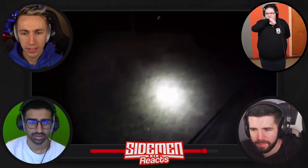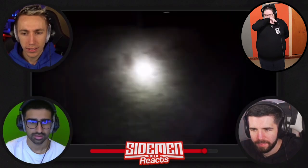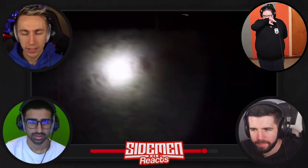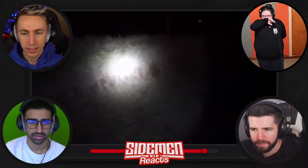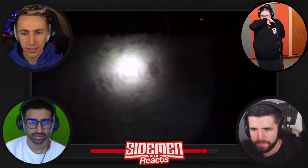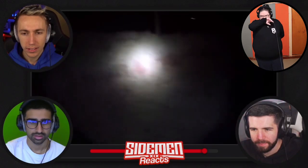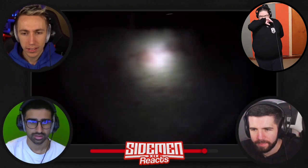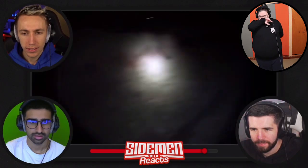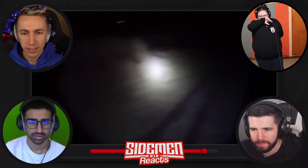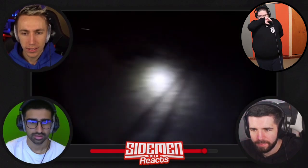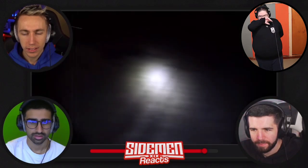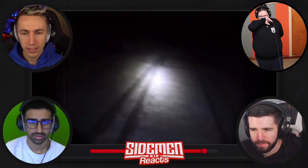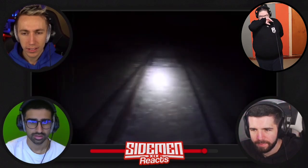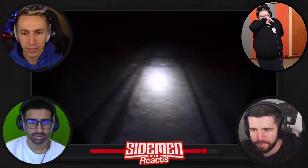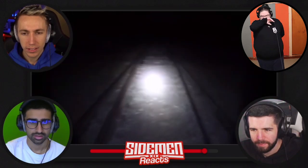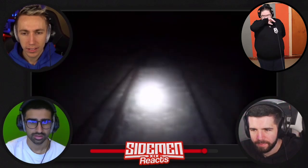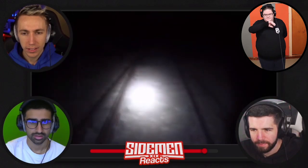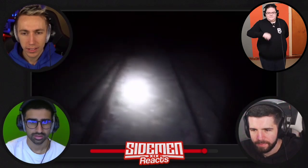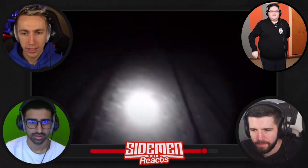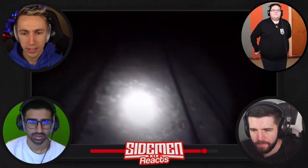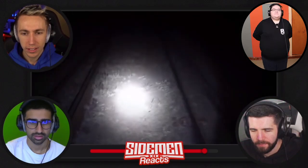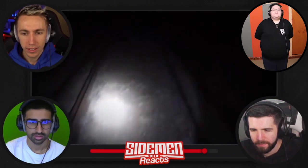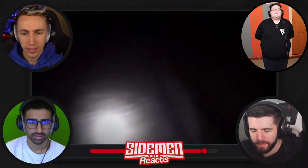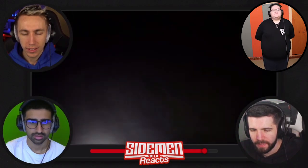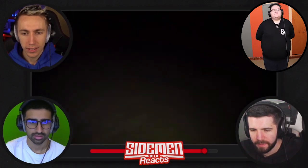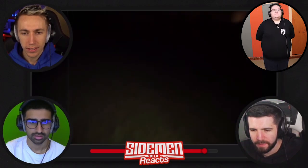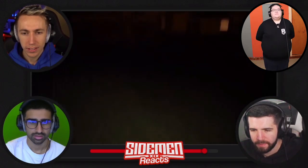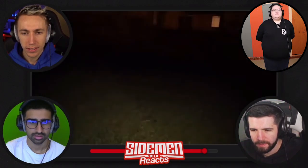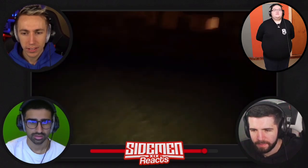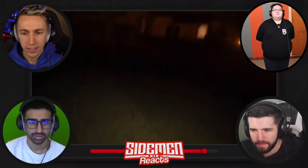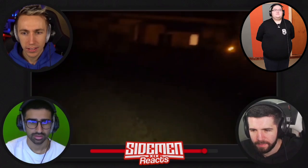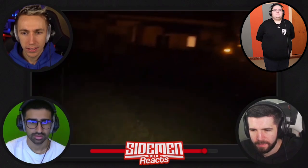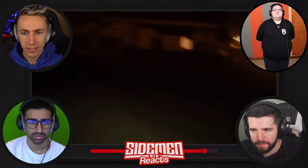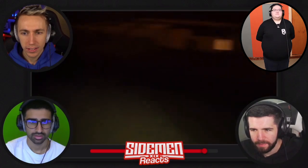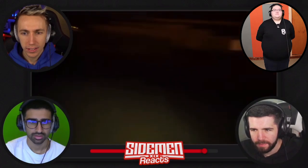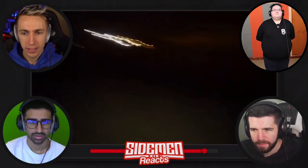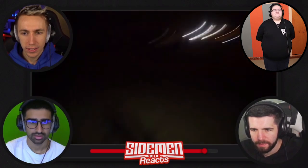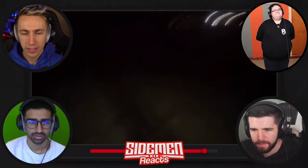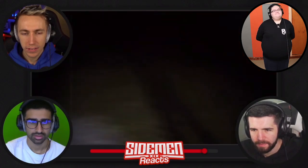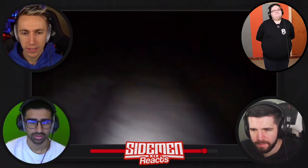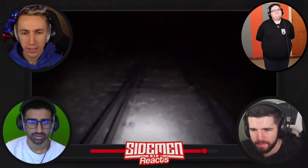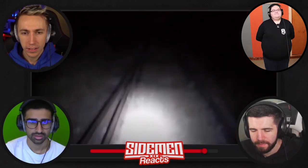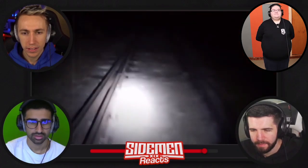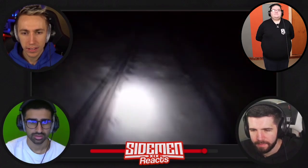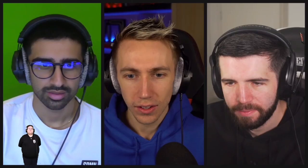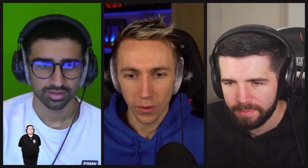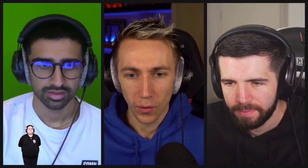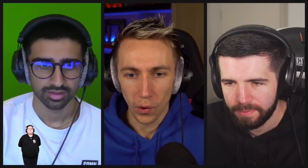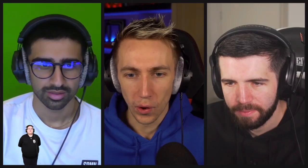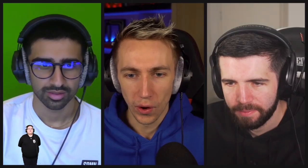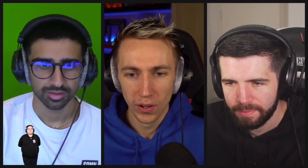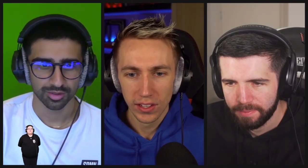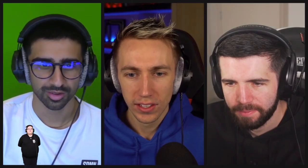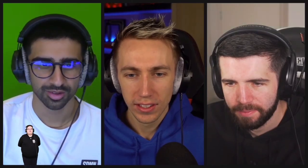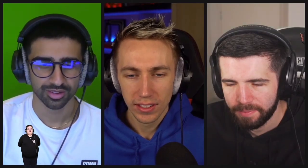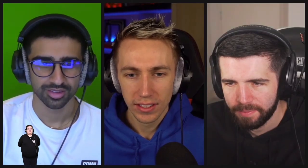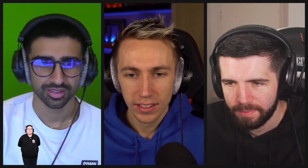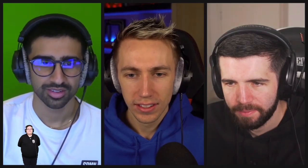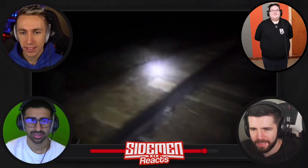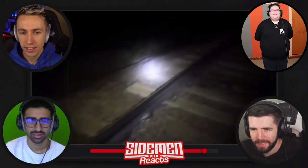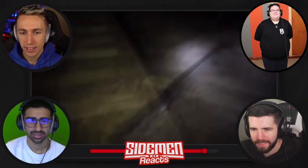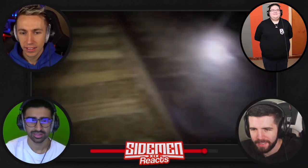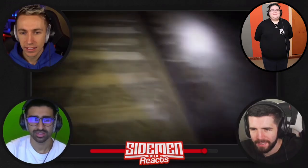Shaky camera work and nervous chattering among the group certainly creates suspense. But does it pay off?